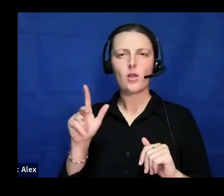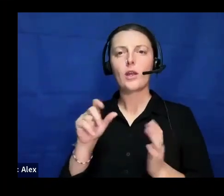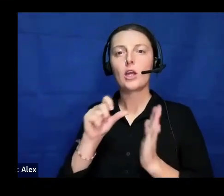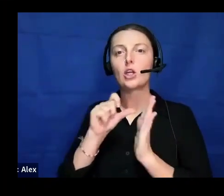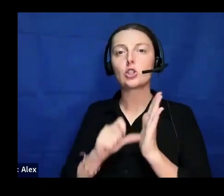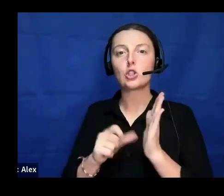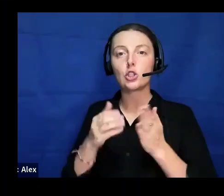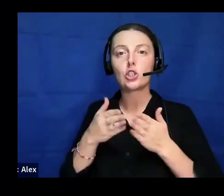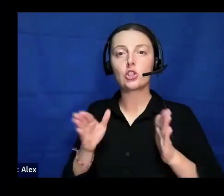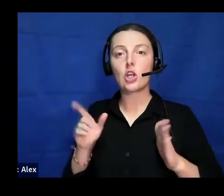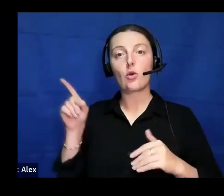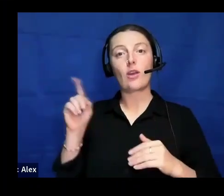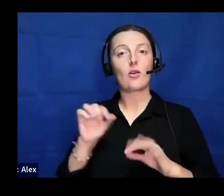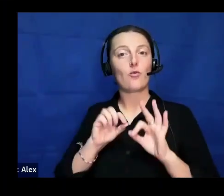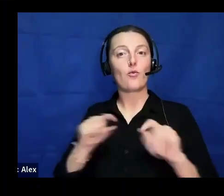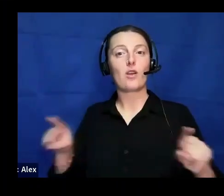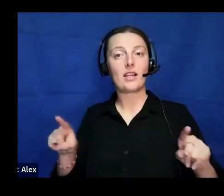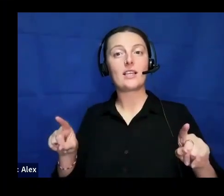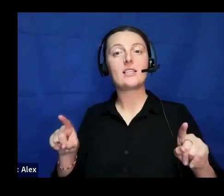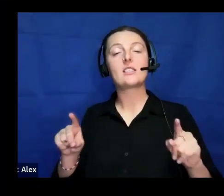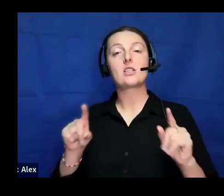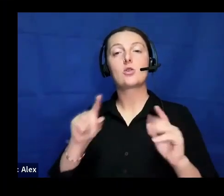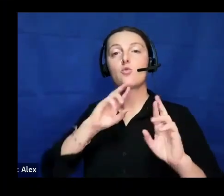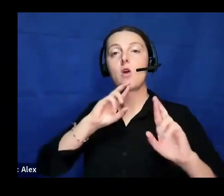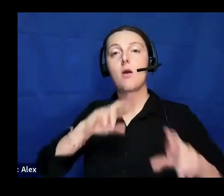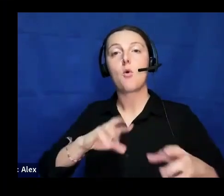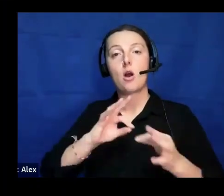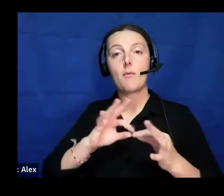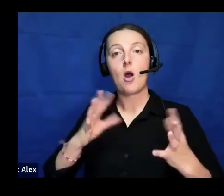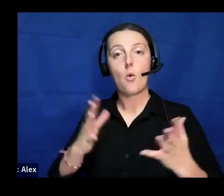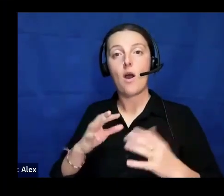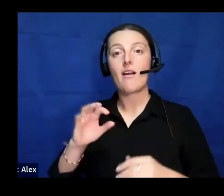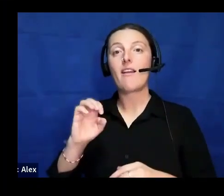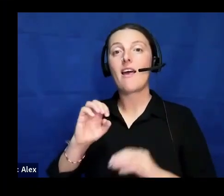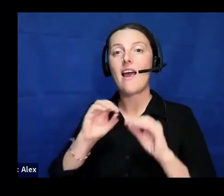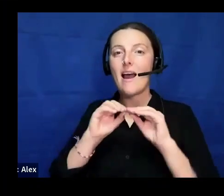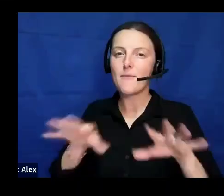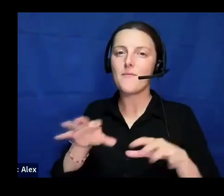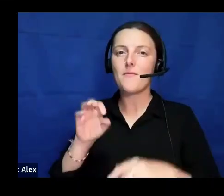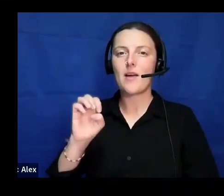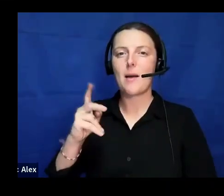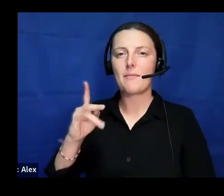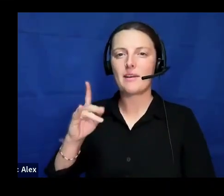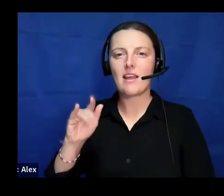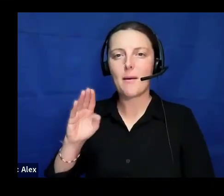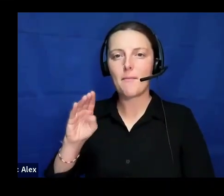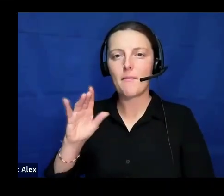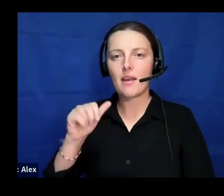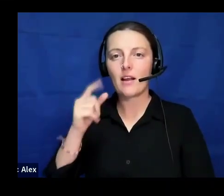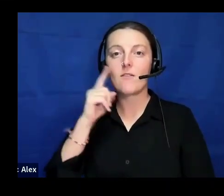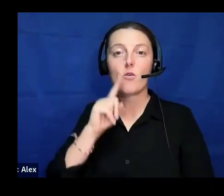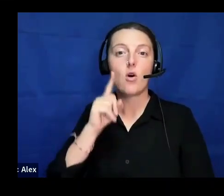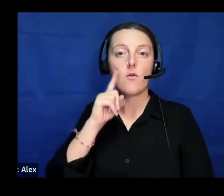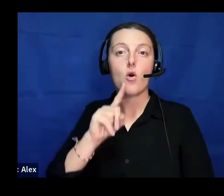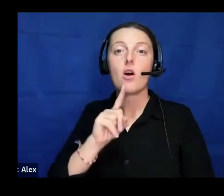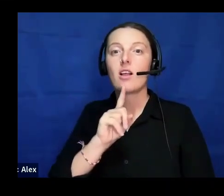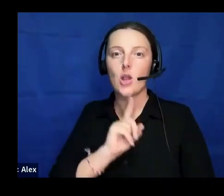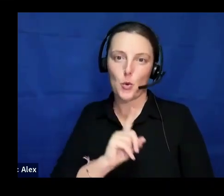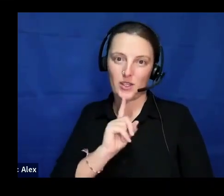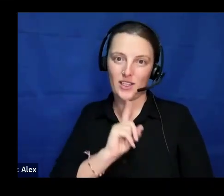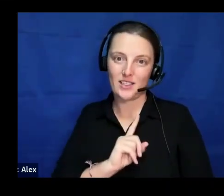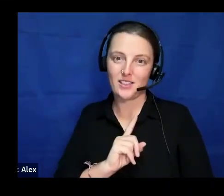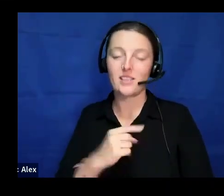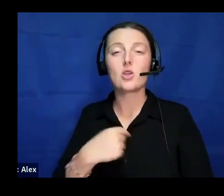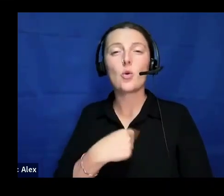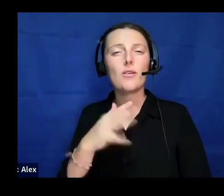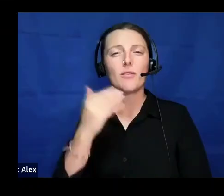a report on the epidemic of loneliness. And so we know that human connection is so important and vital for